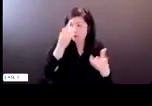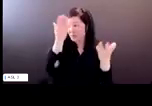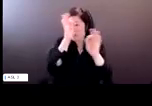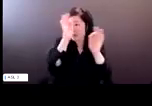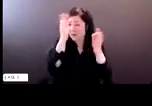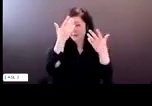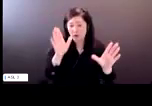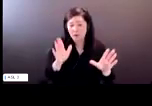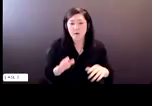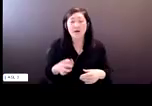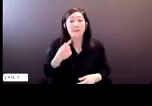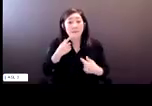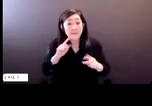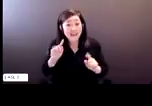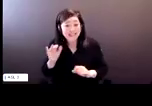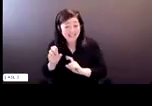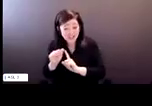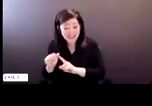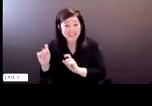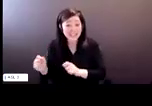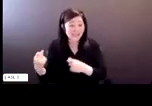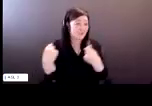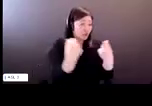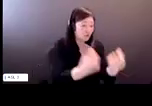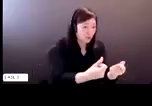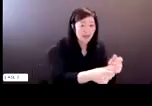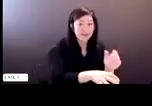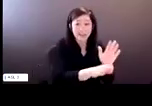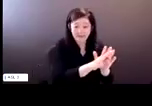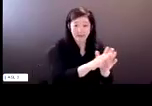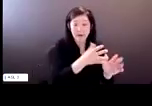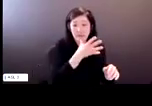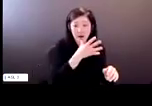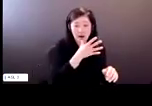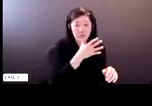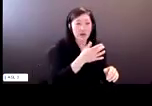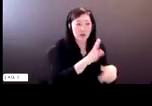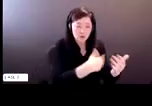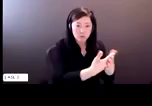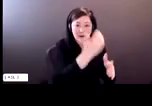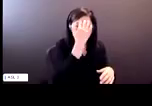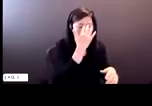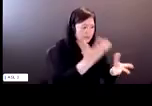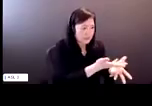Eventually, Jessica was able to travel to see her mum, and she went to Queensland. She couldn't find her. She wasn't in the